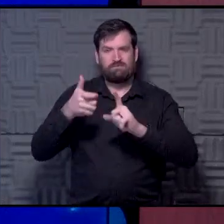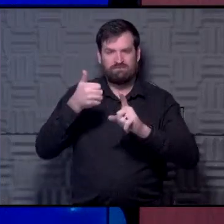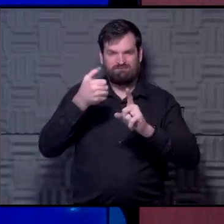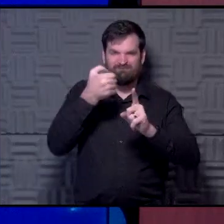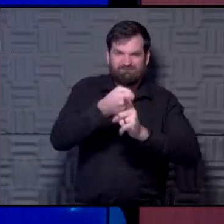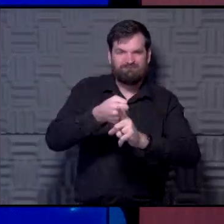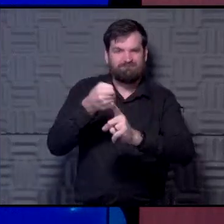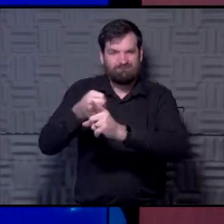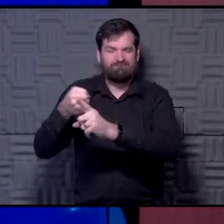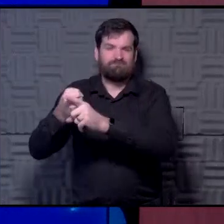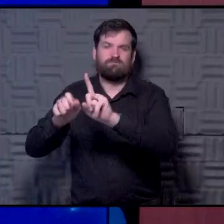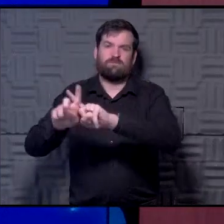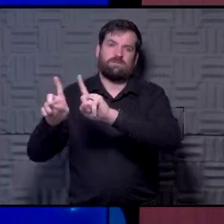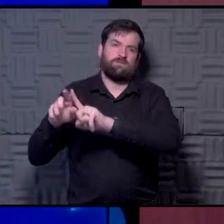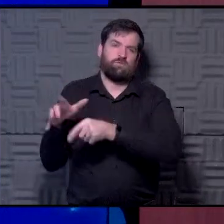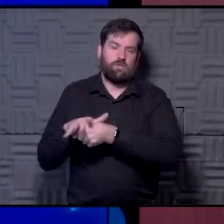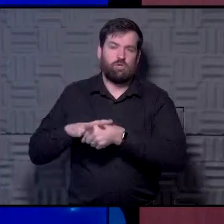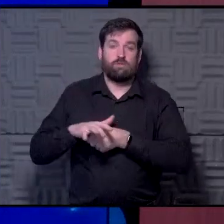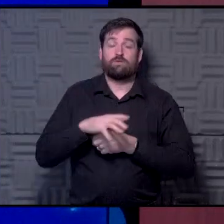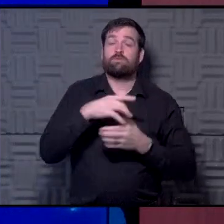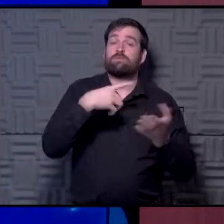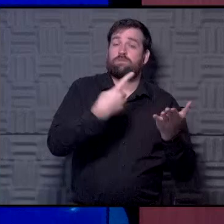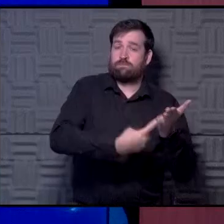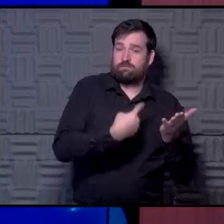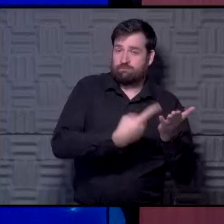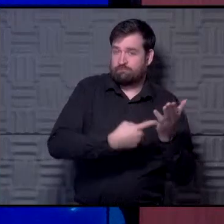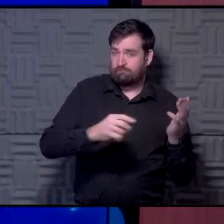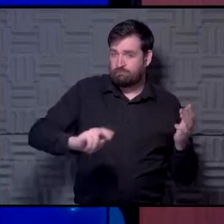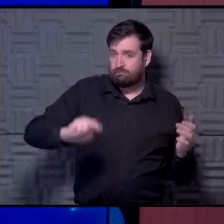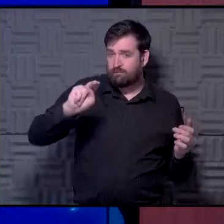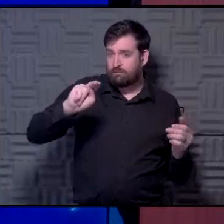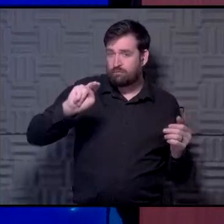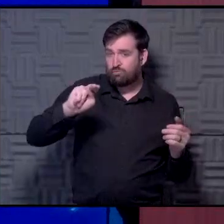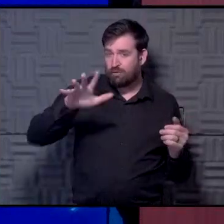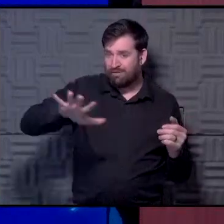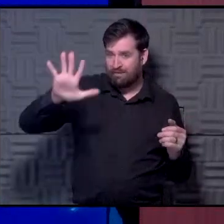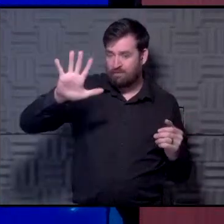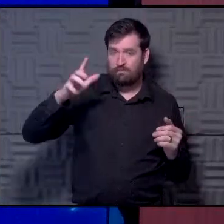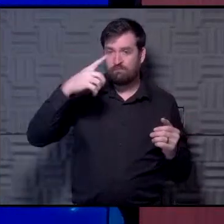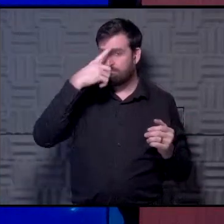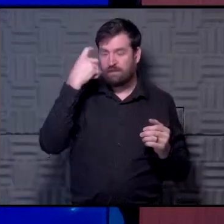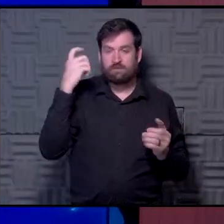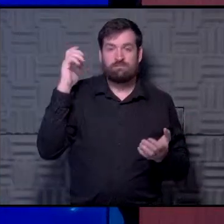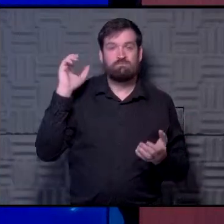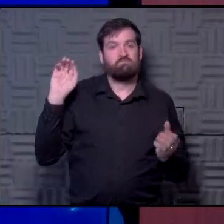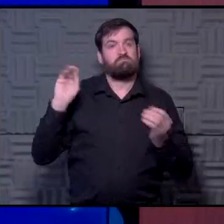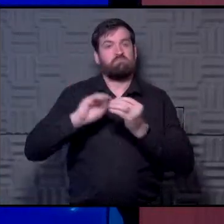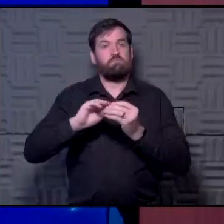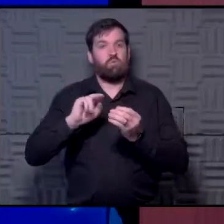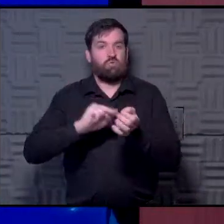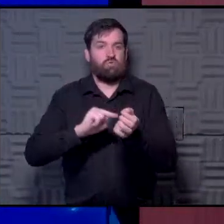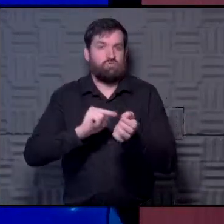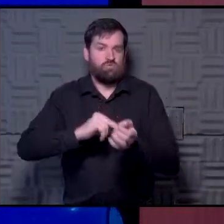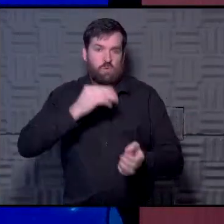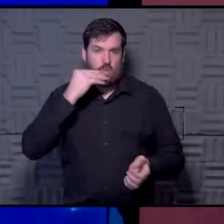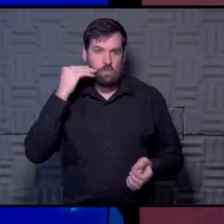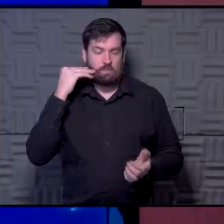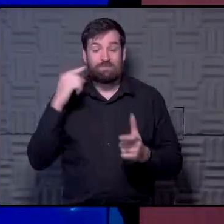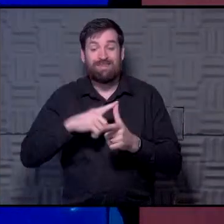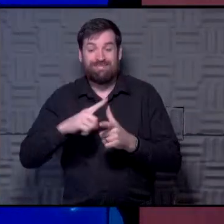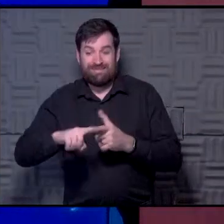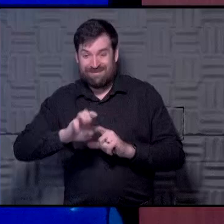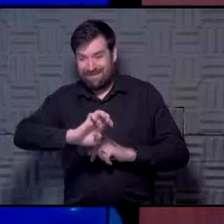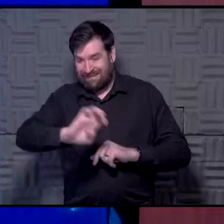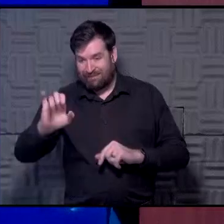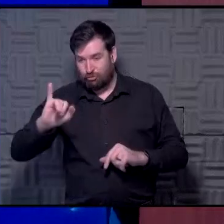throughout the crisis. Yeah. So in some cases, the Northland had a higher attack rate, mostly because there was more nursing homes in the Northland. And then it was the